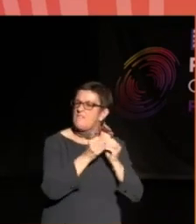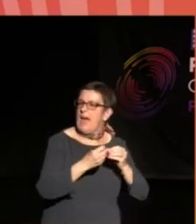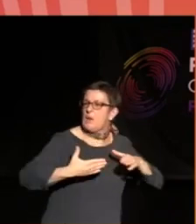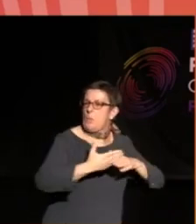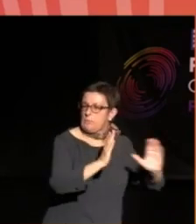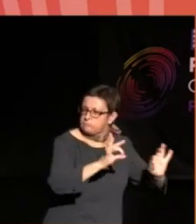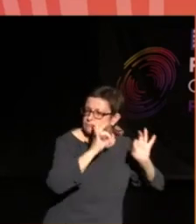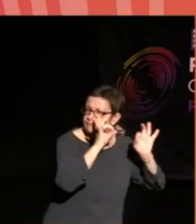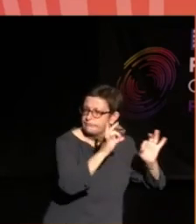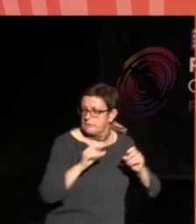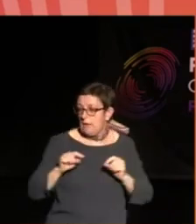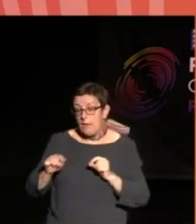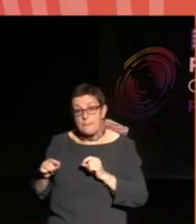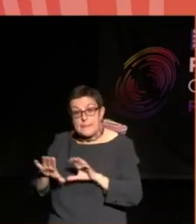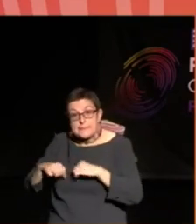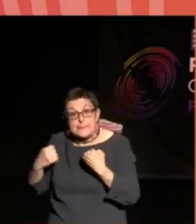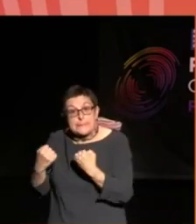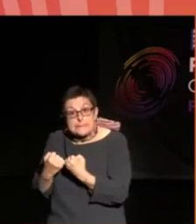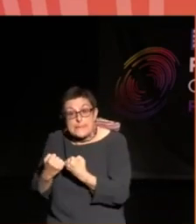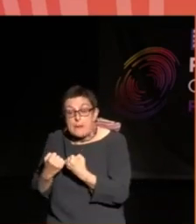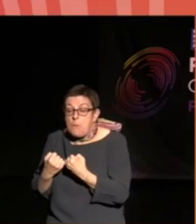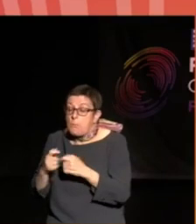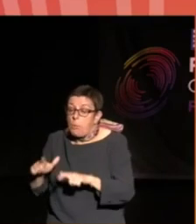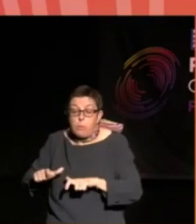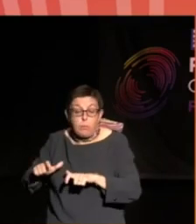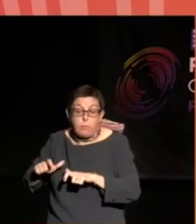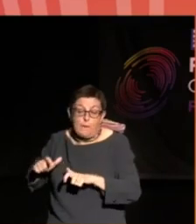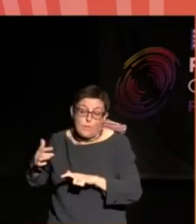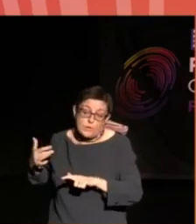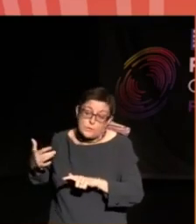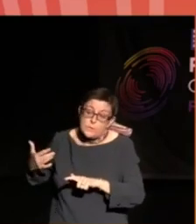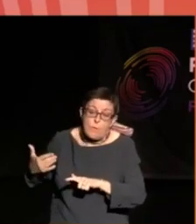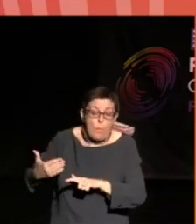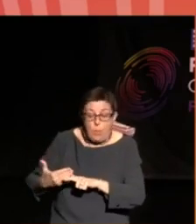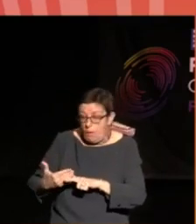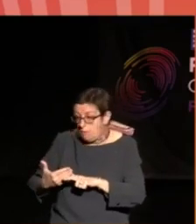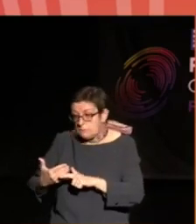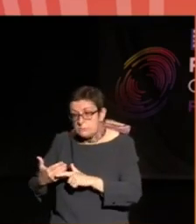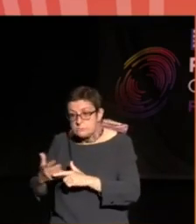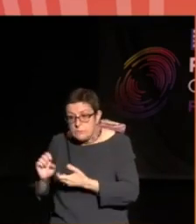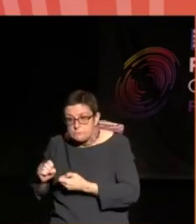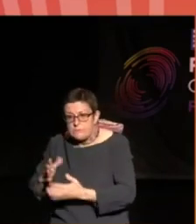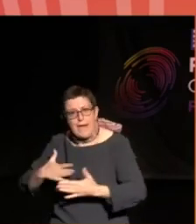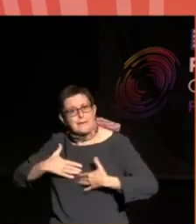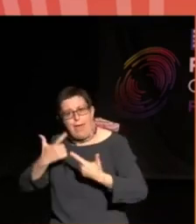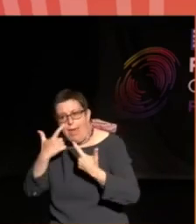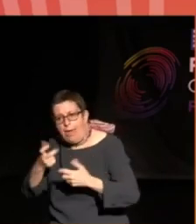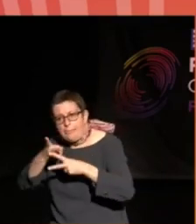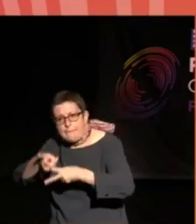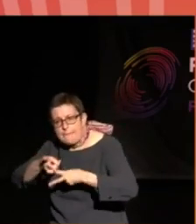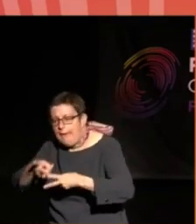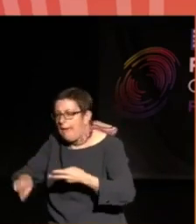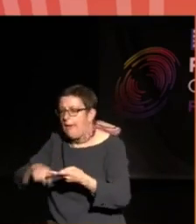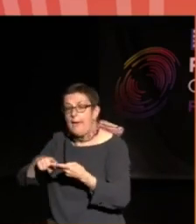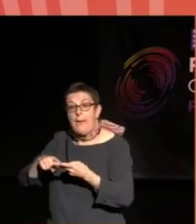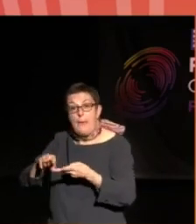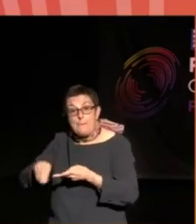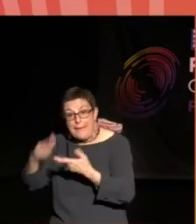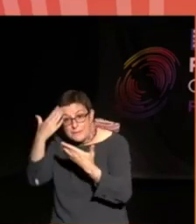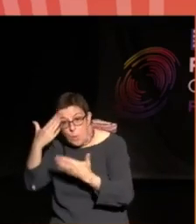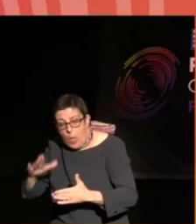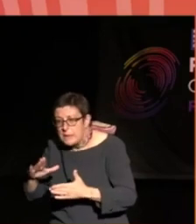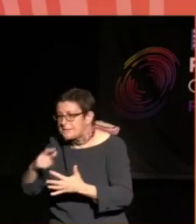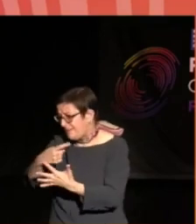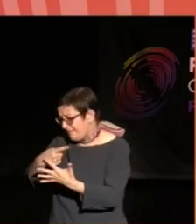that long, I think having ethical practices inbuilt in what you've done, you know, providing healthcare, providing paid vacations, all these